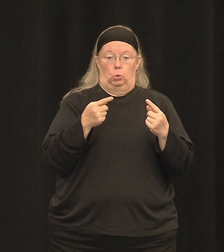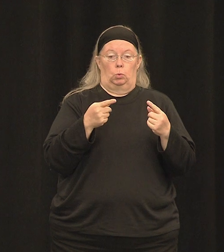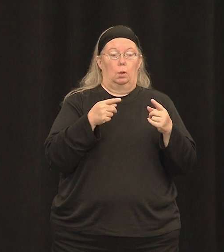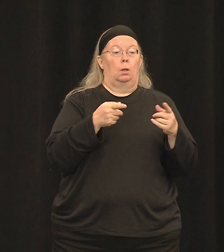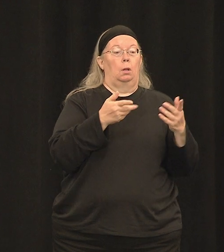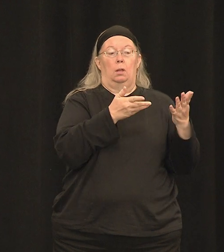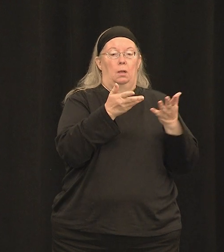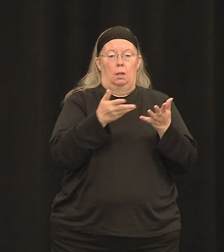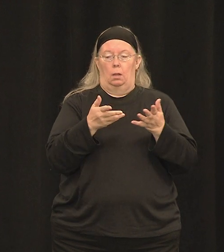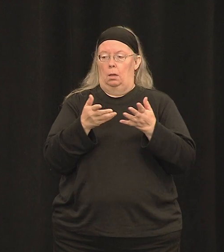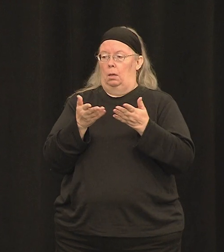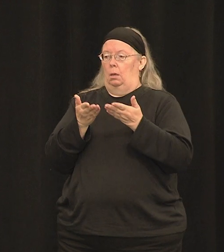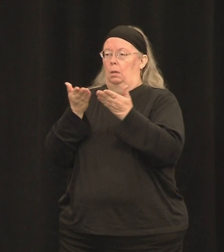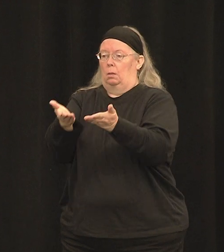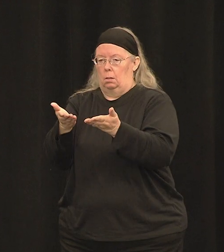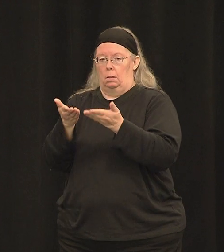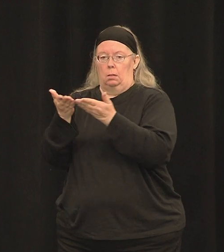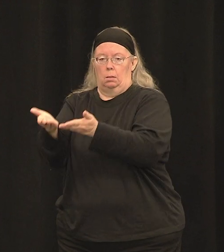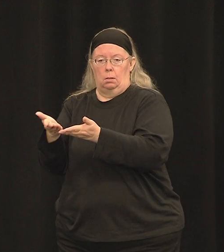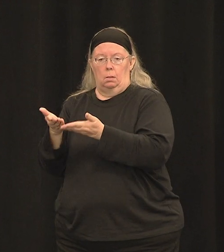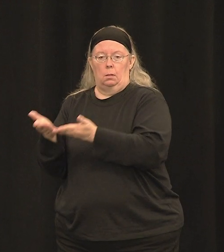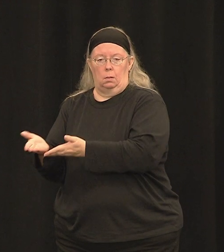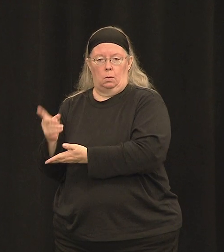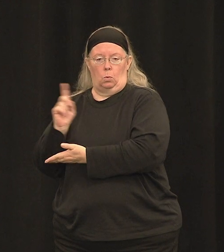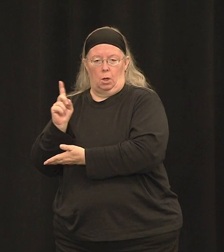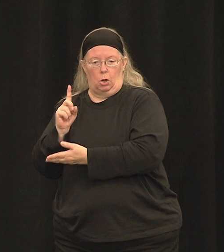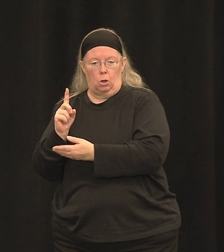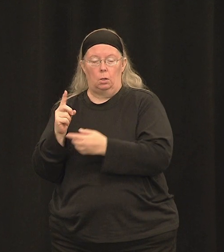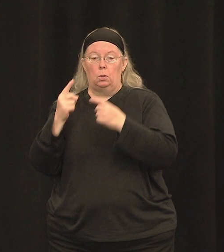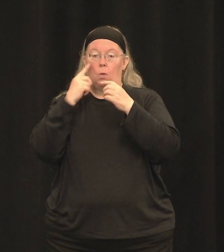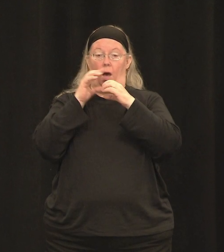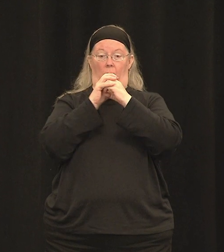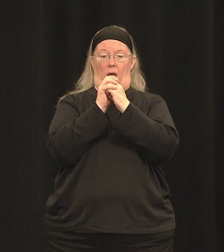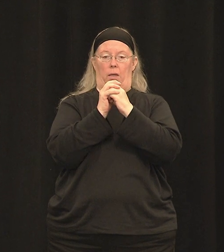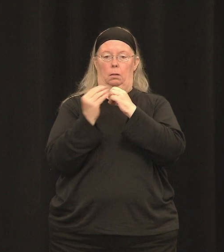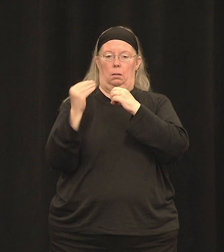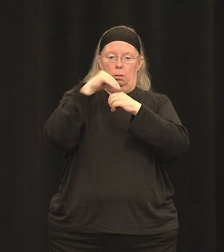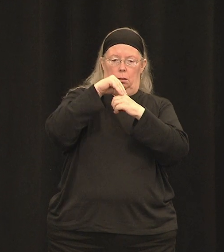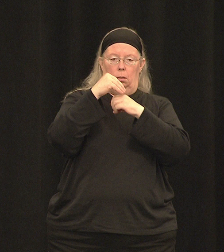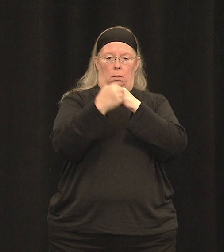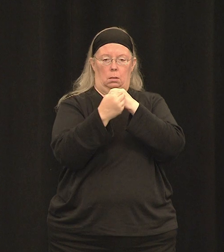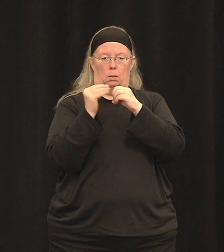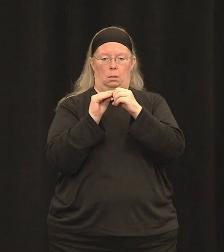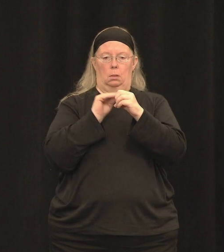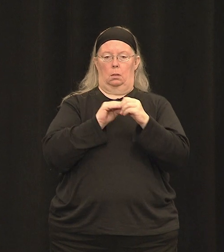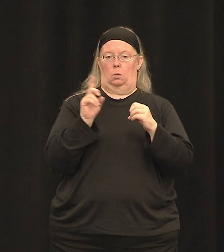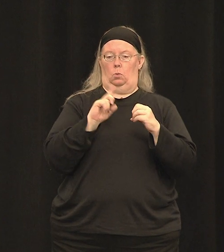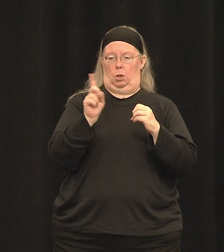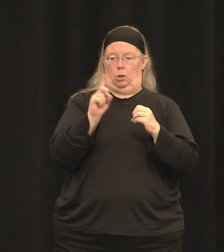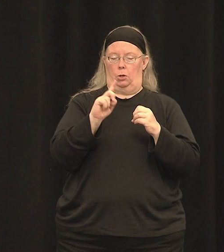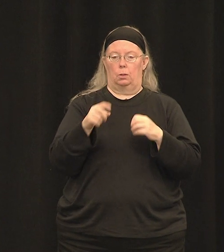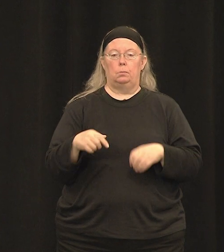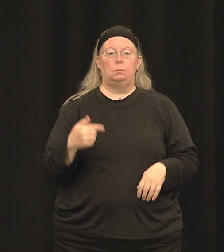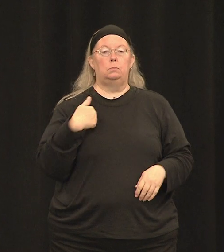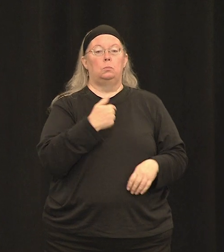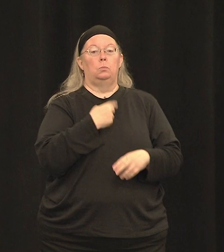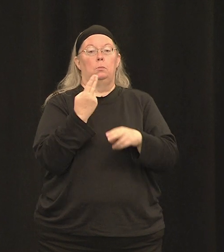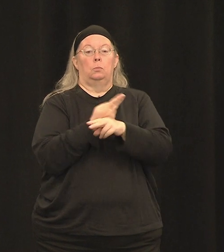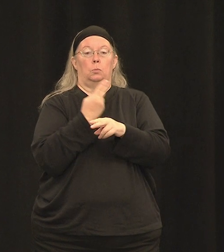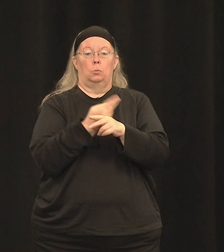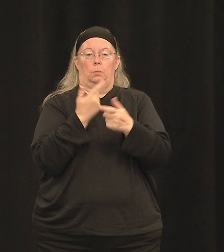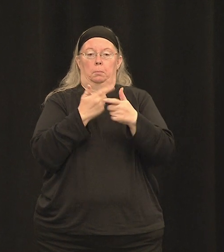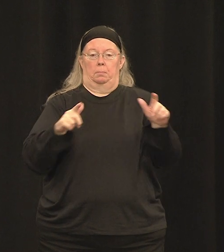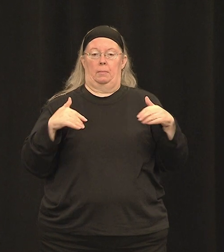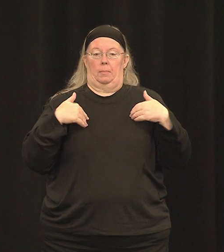For this, we created a large animal model, specifically a pig. Pigs are good models for some representation